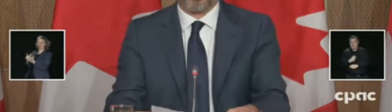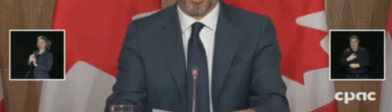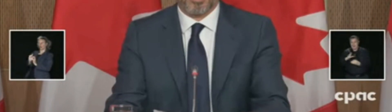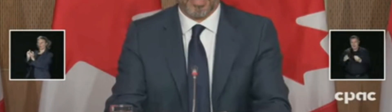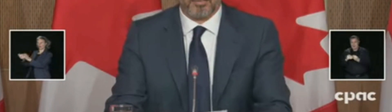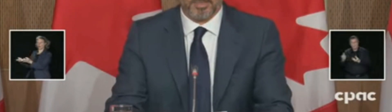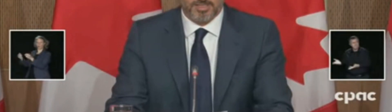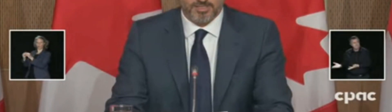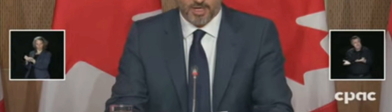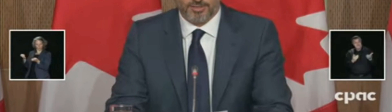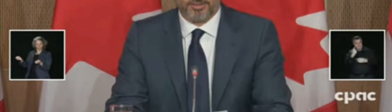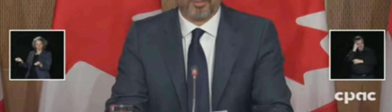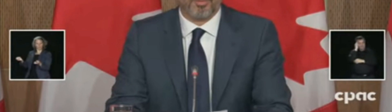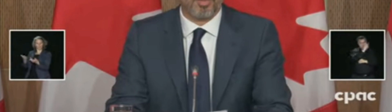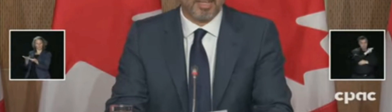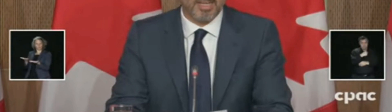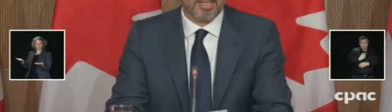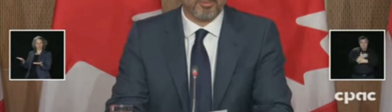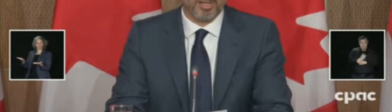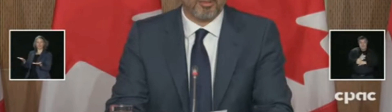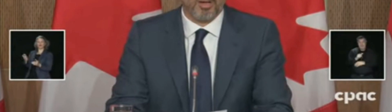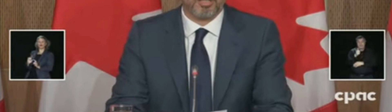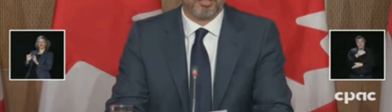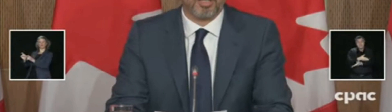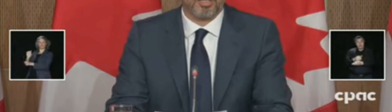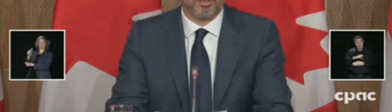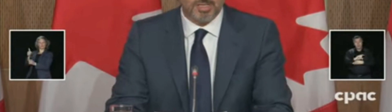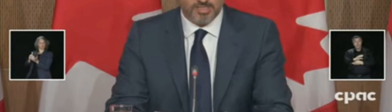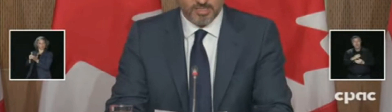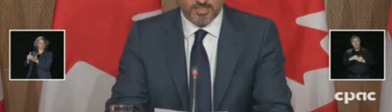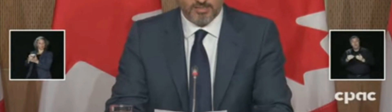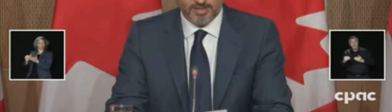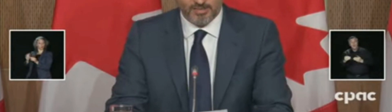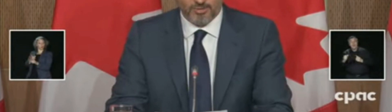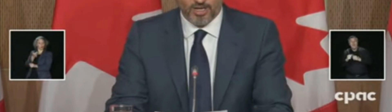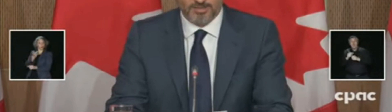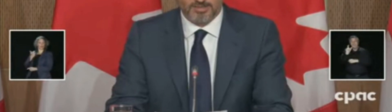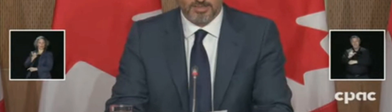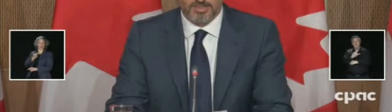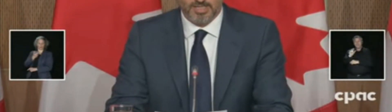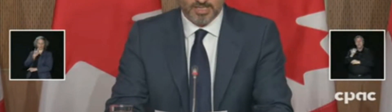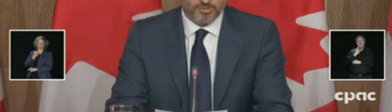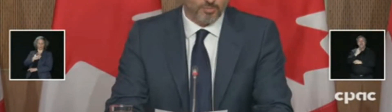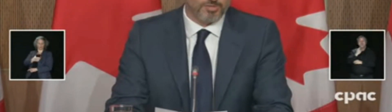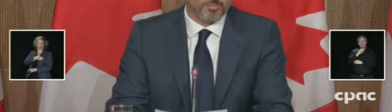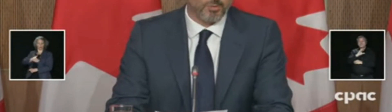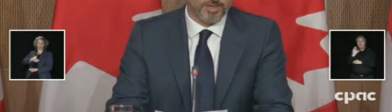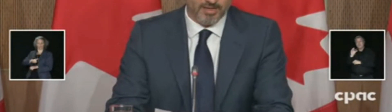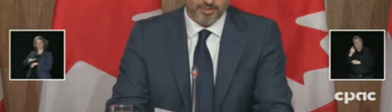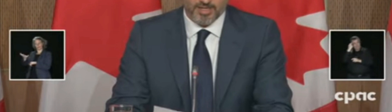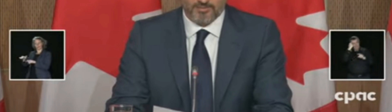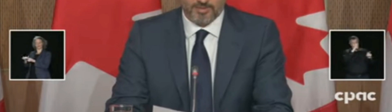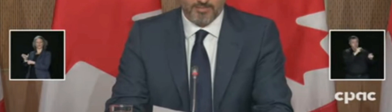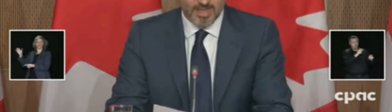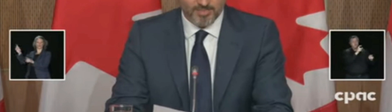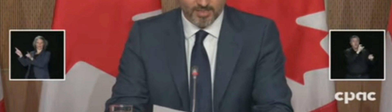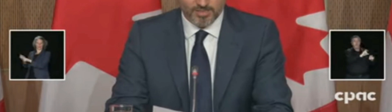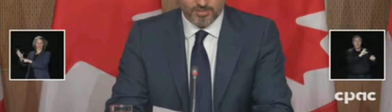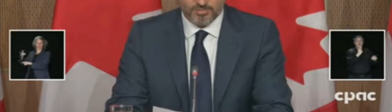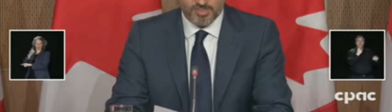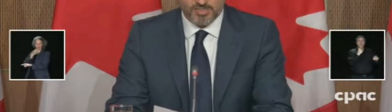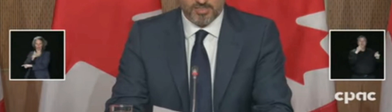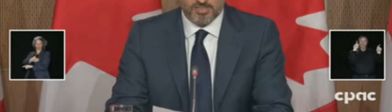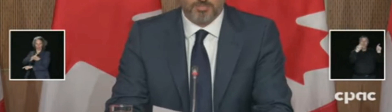to provide $10 million through the Canadian Red Cross to the Indian Red Cross. This will support everything from